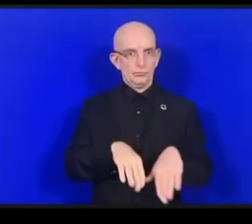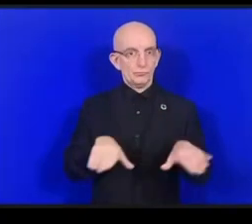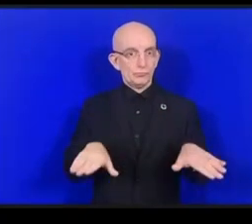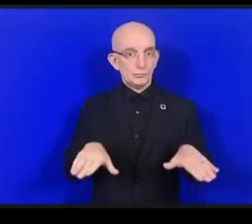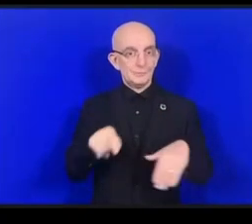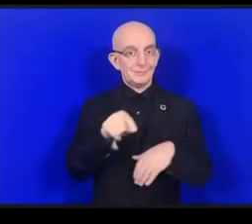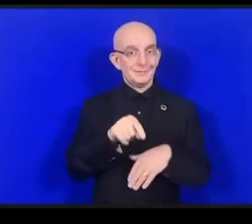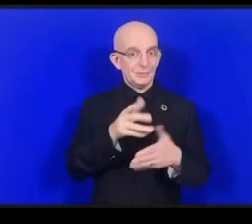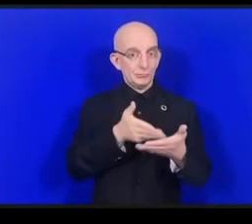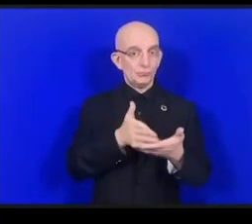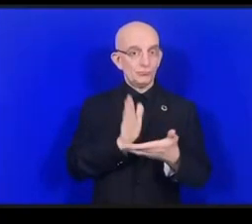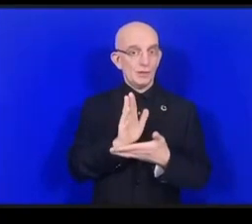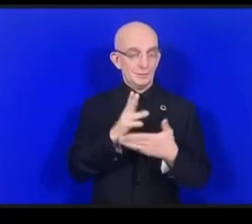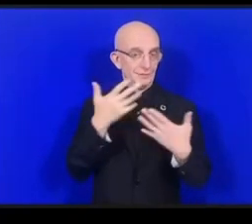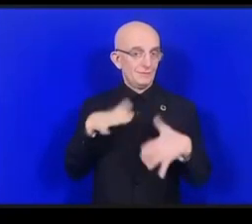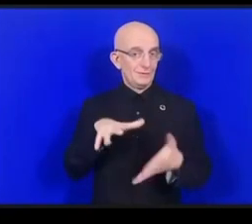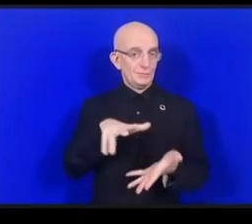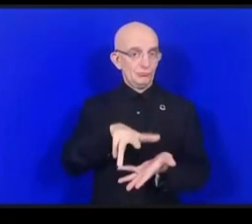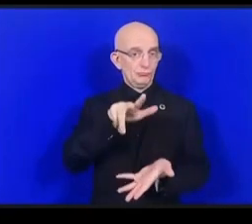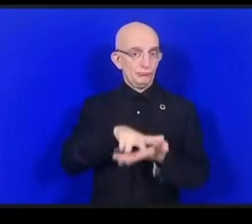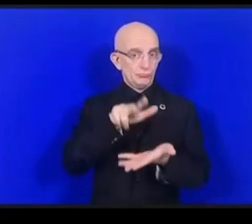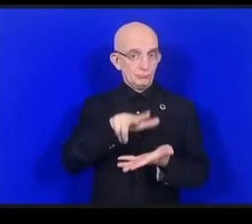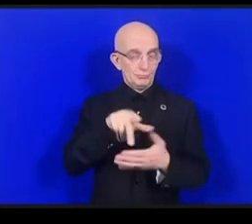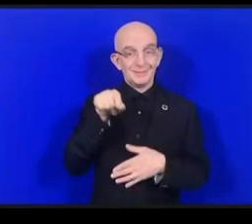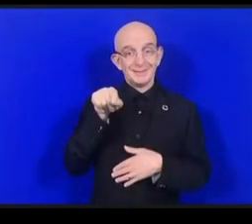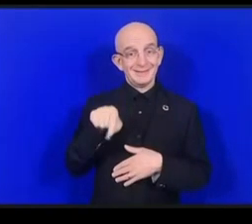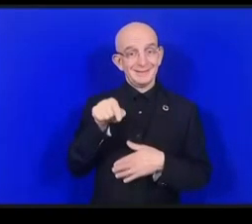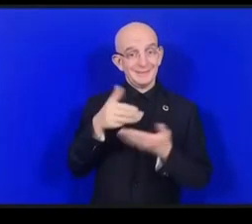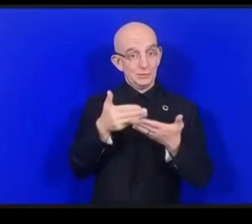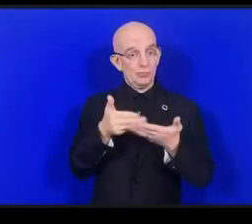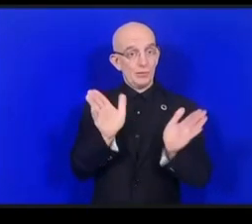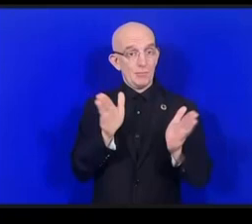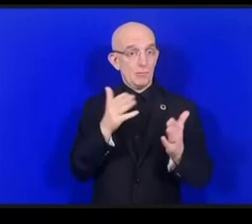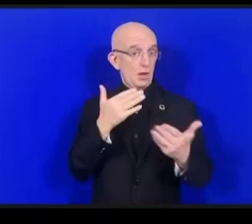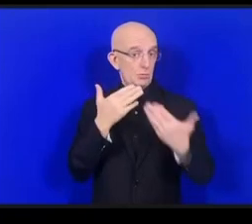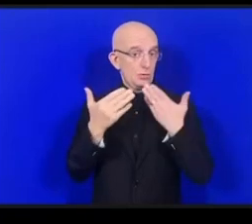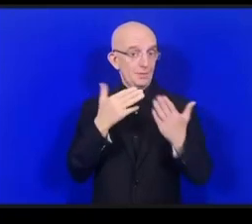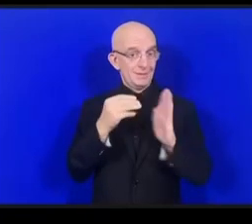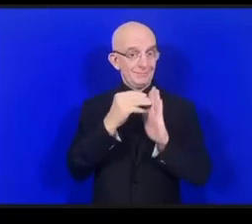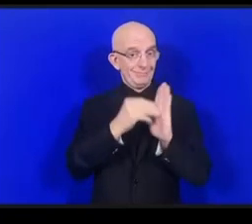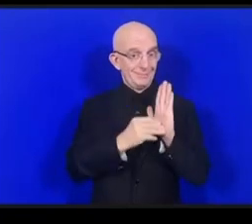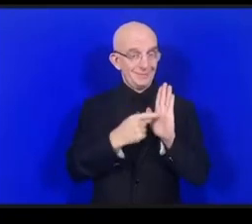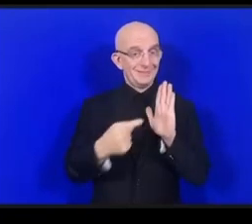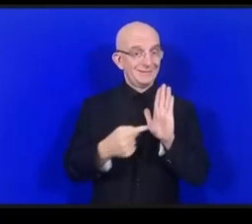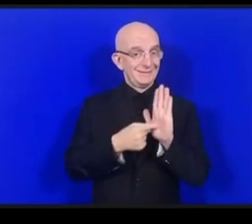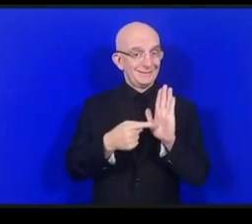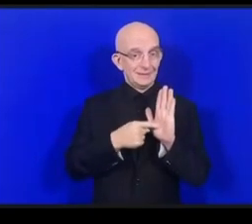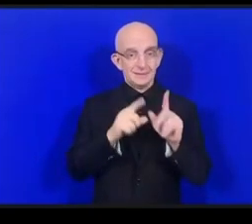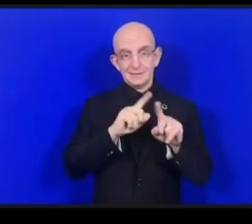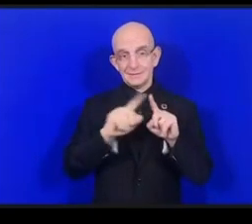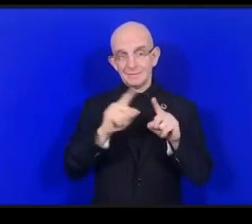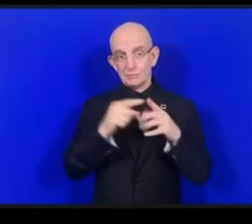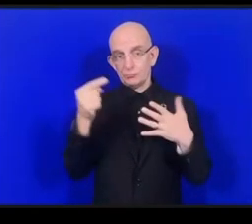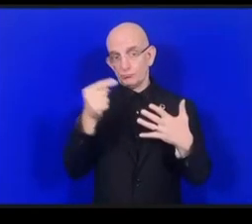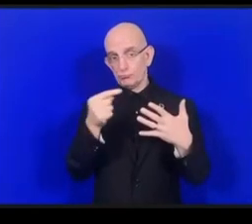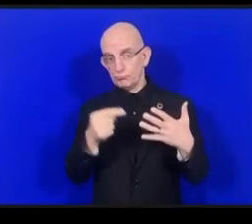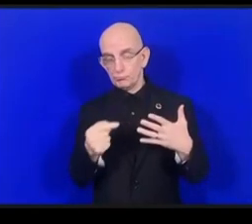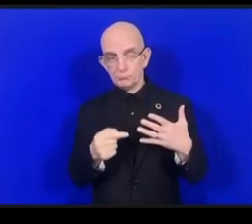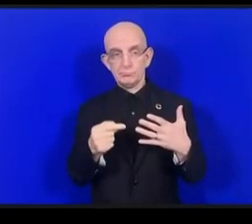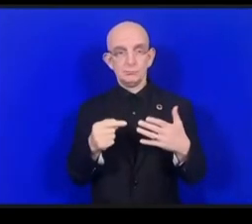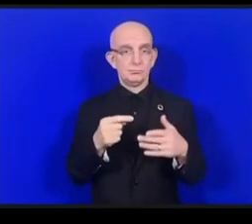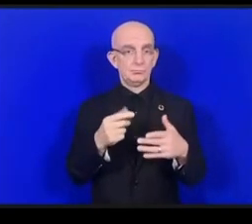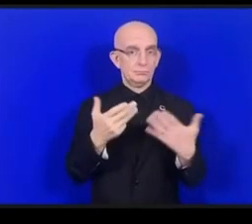especially not to criminalize the activities that young people perform on the internet. And it's